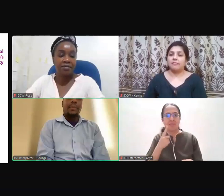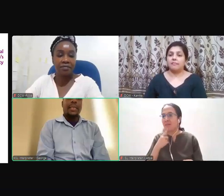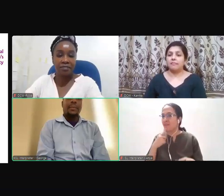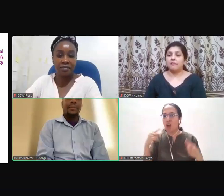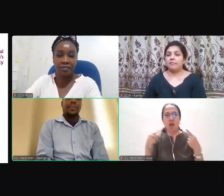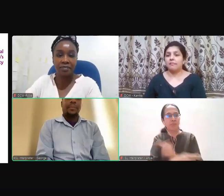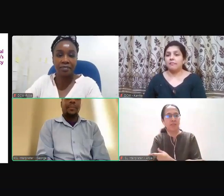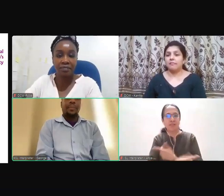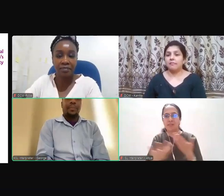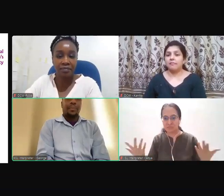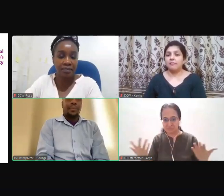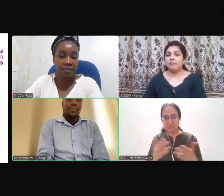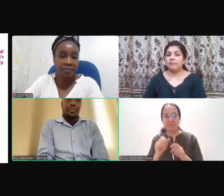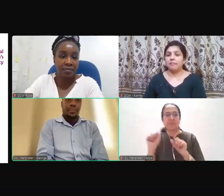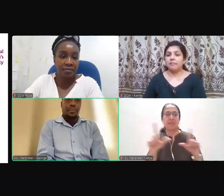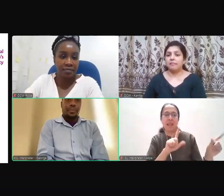Next slide, please.